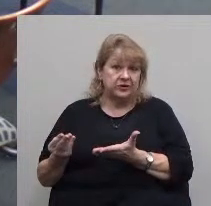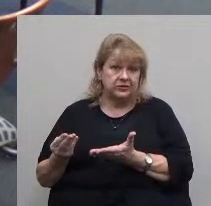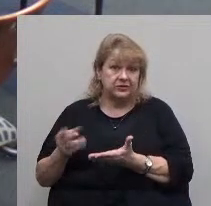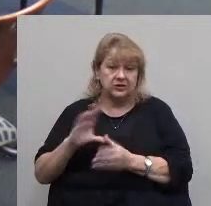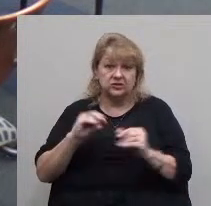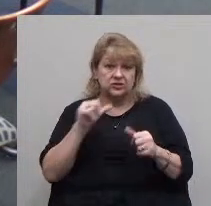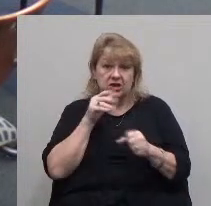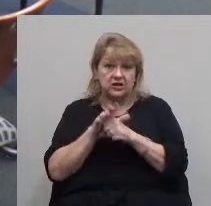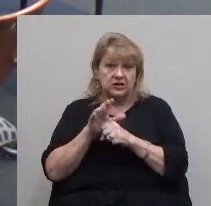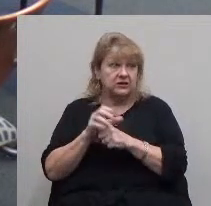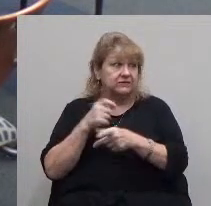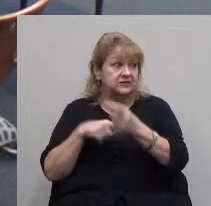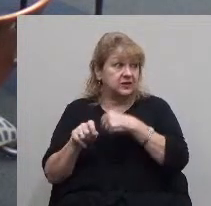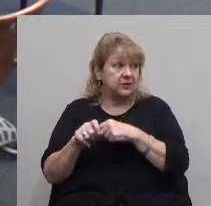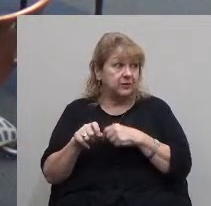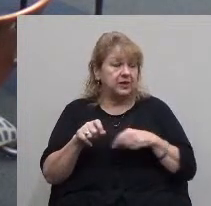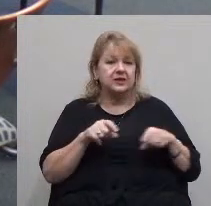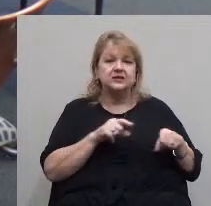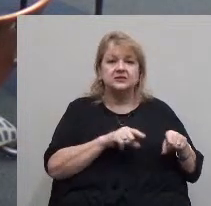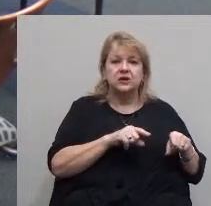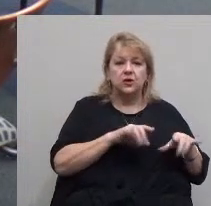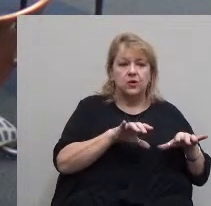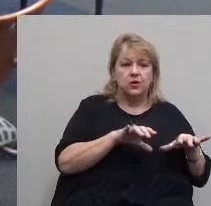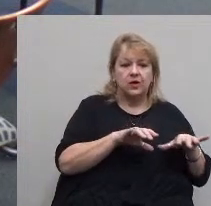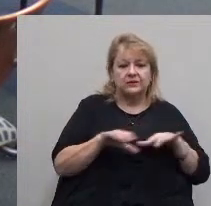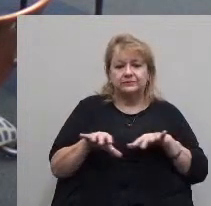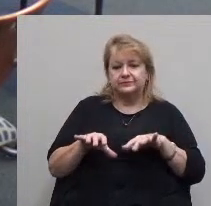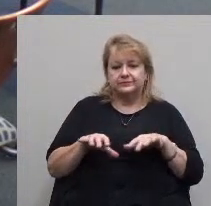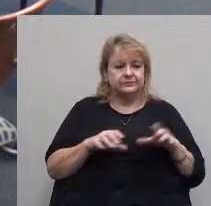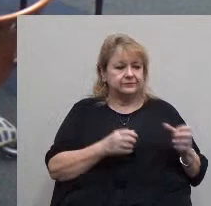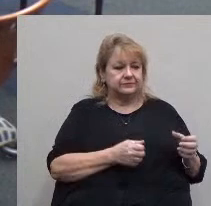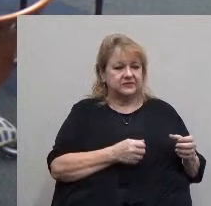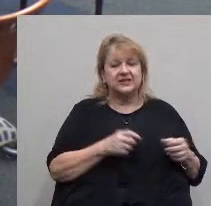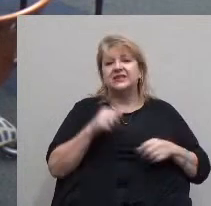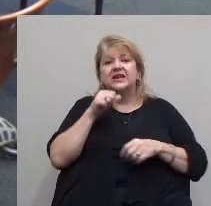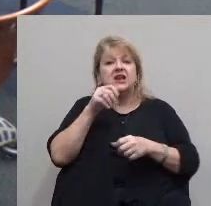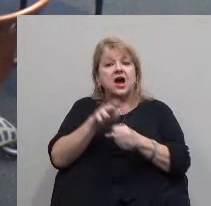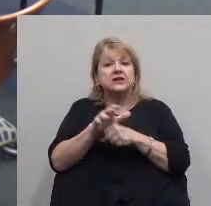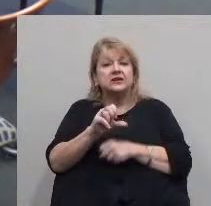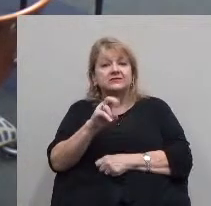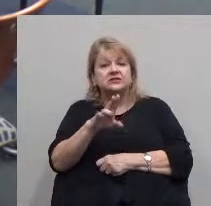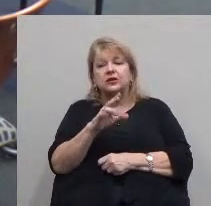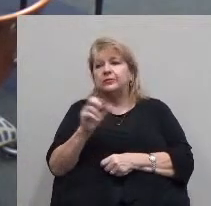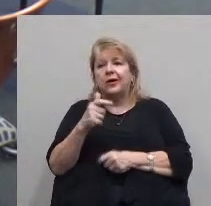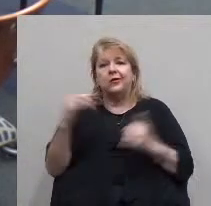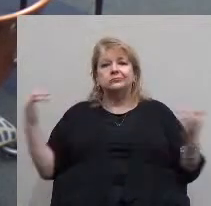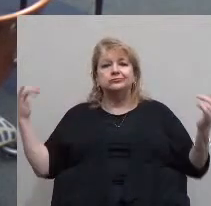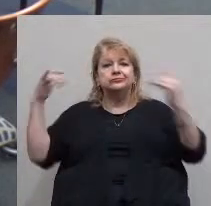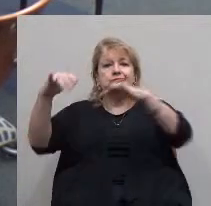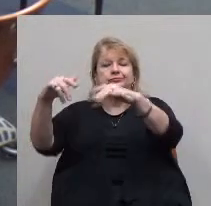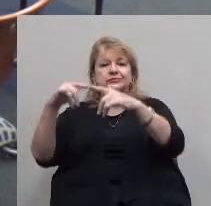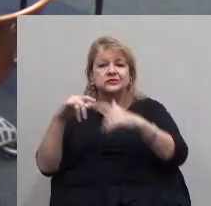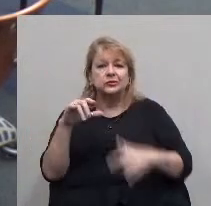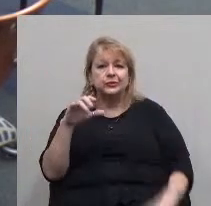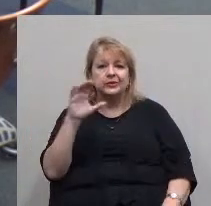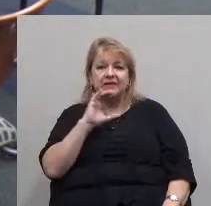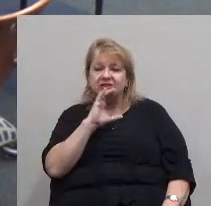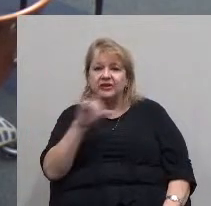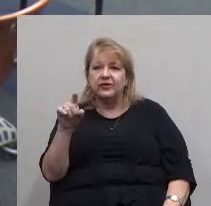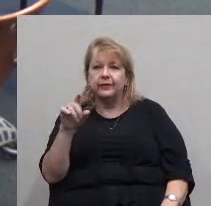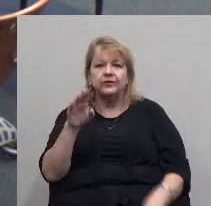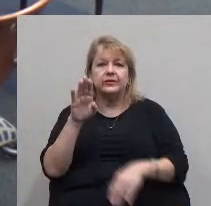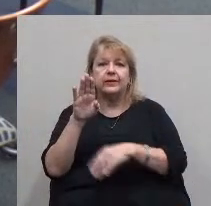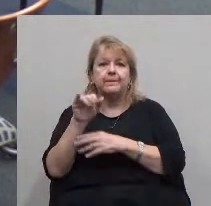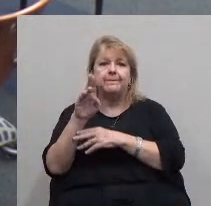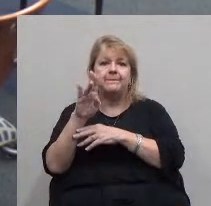right? And then you don't have enough subs, and then you put all the kids in the cafeteria with adult babysitters in there, and we're calling